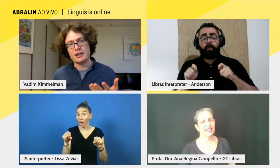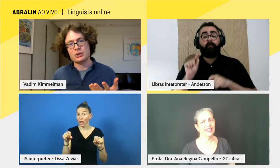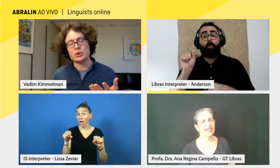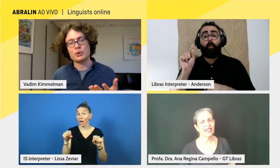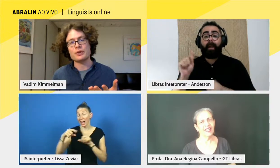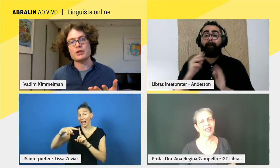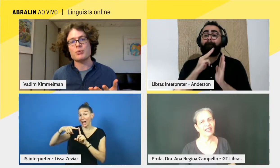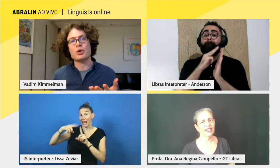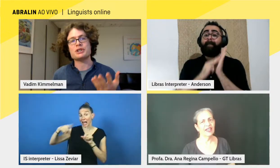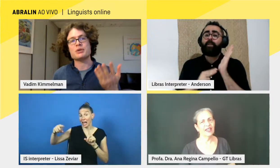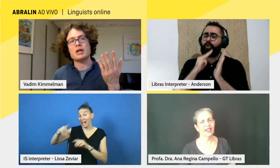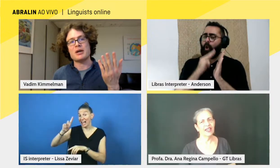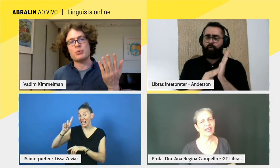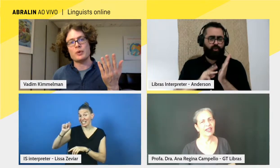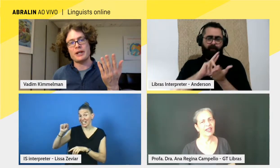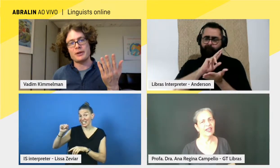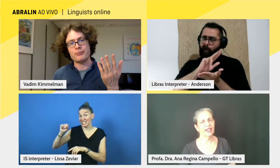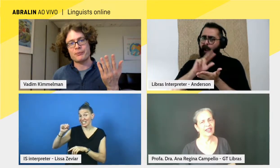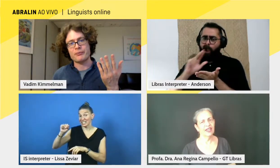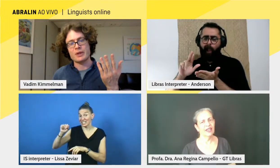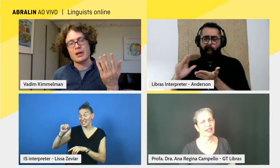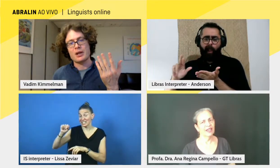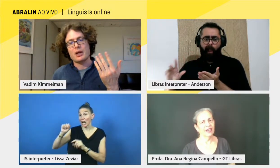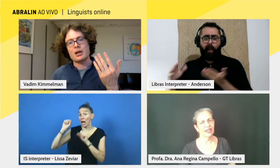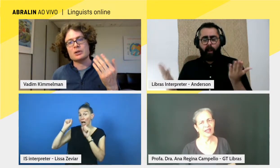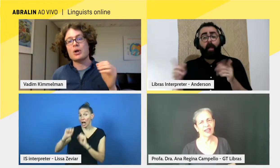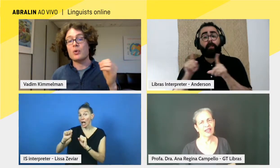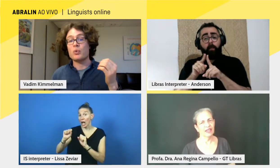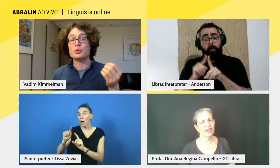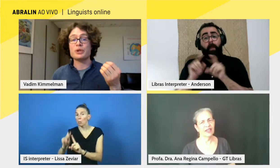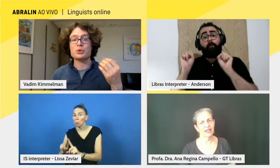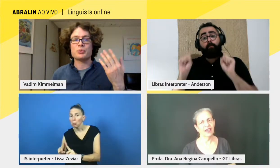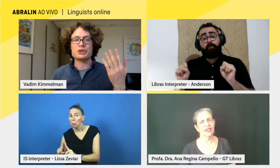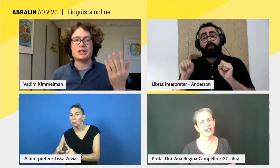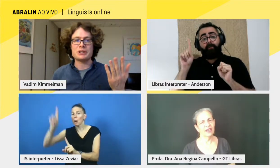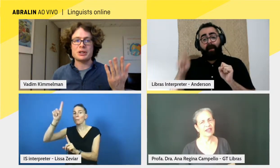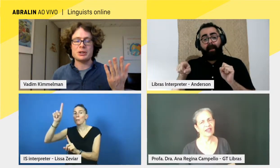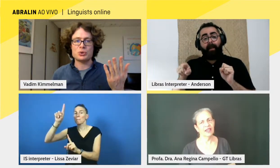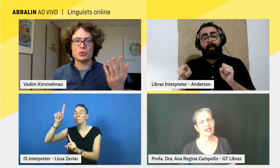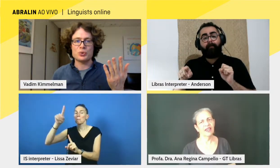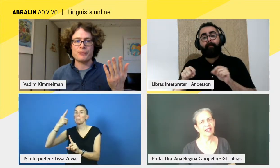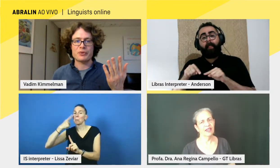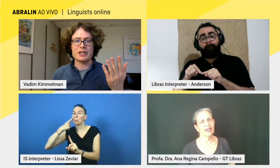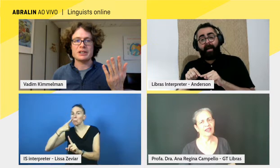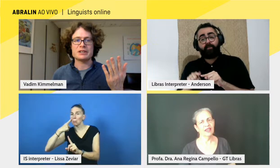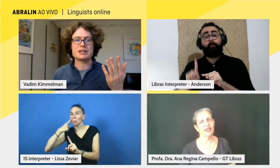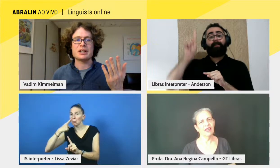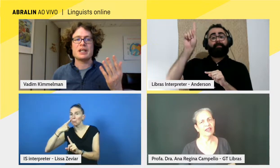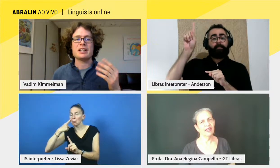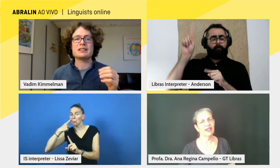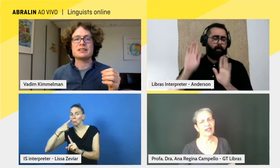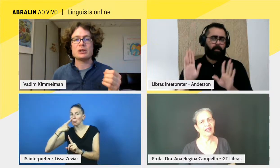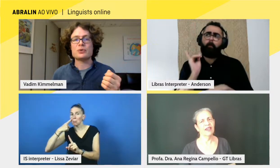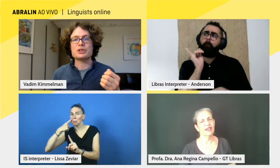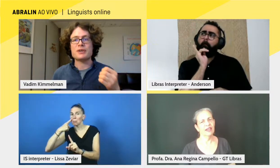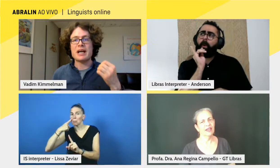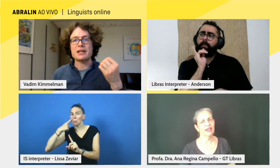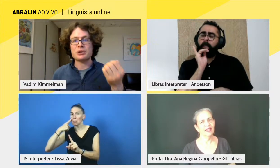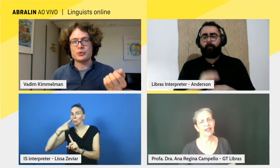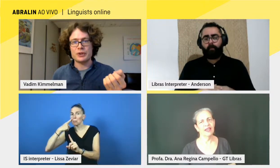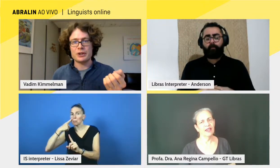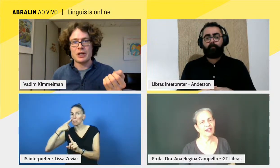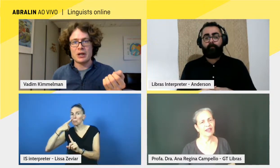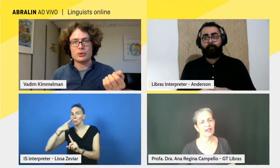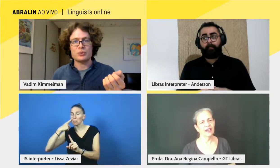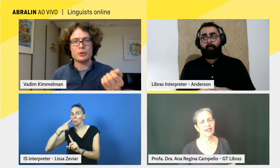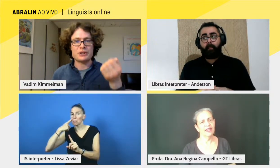different way, sort of in a bottom-up way. So what we could potentially do is, instead of